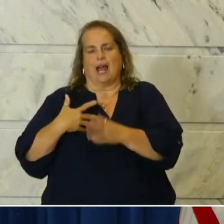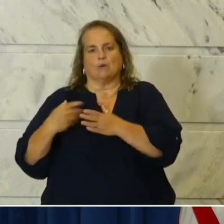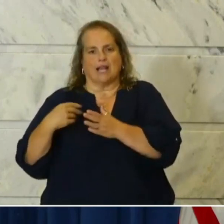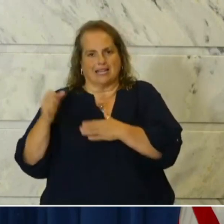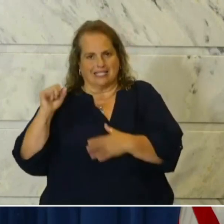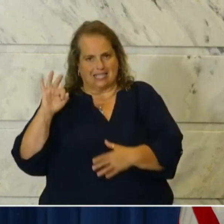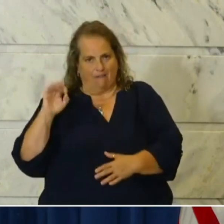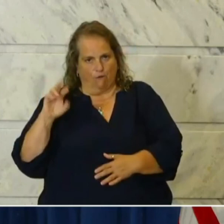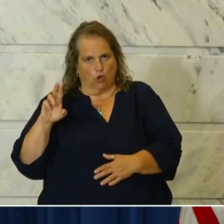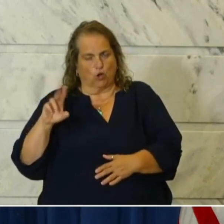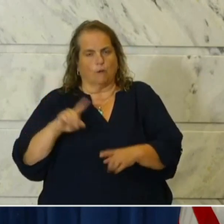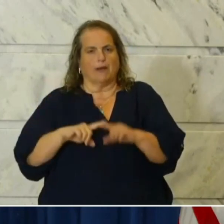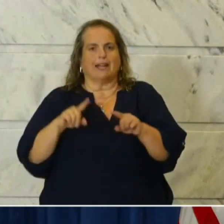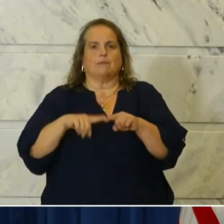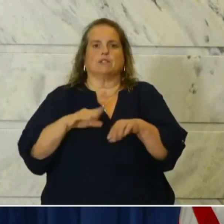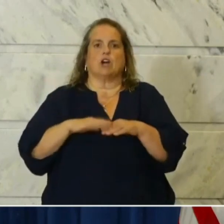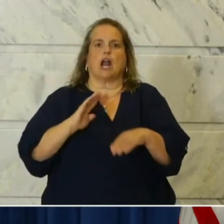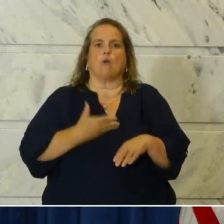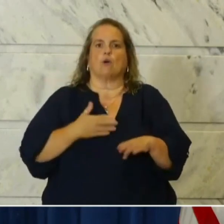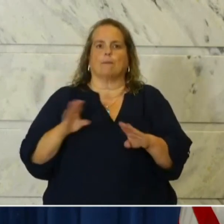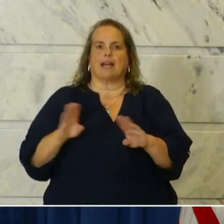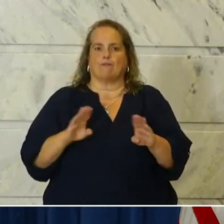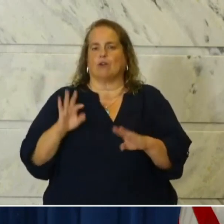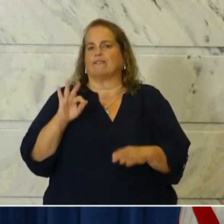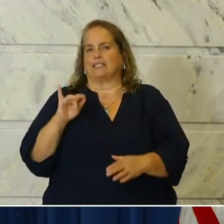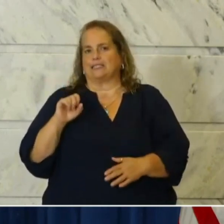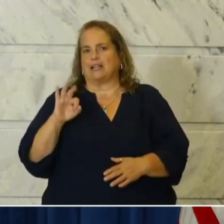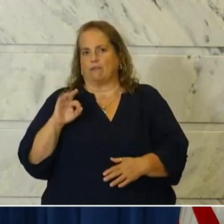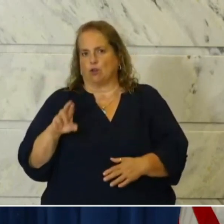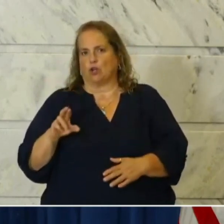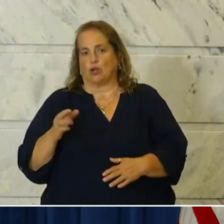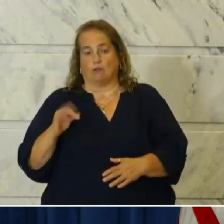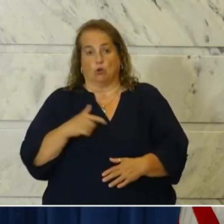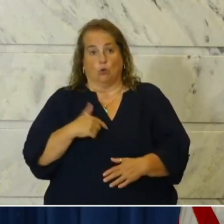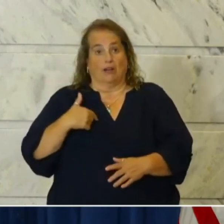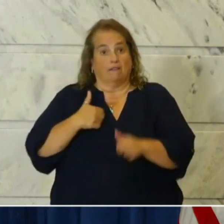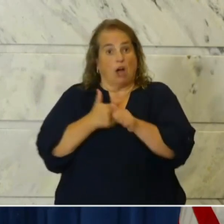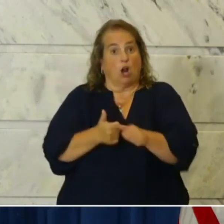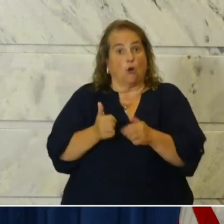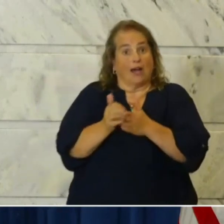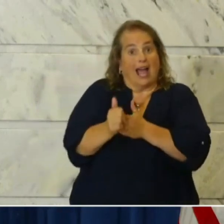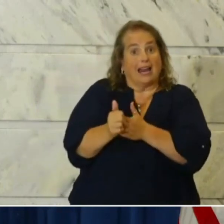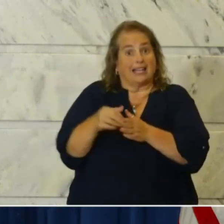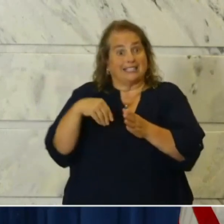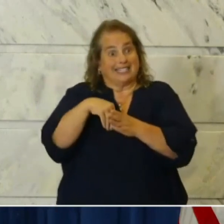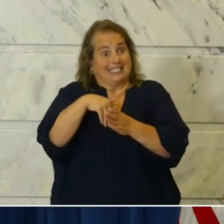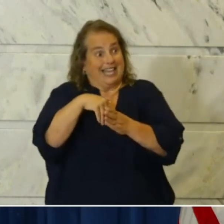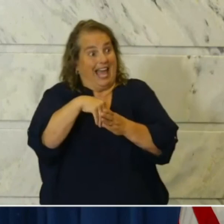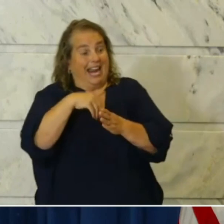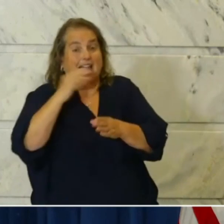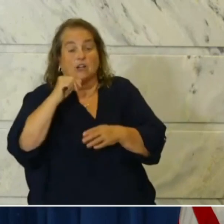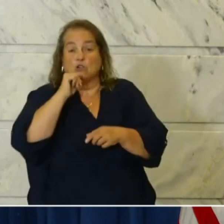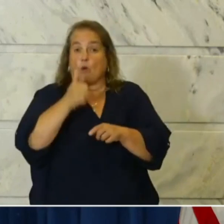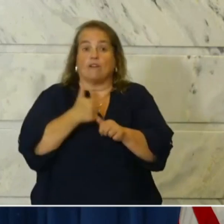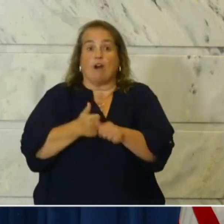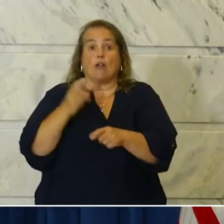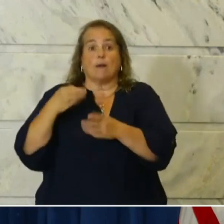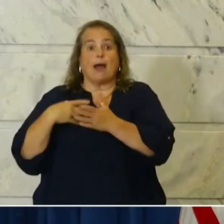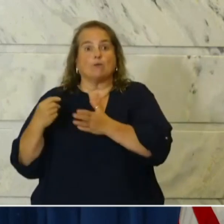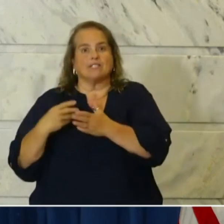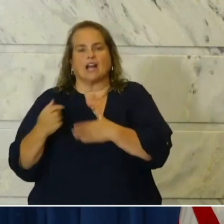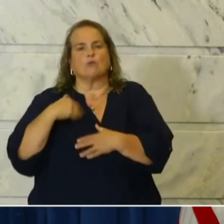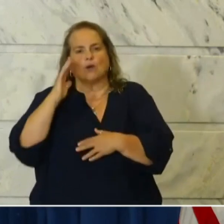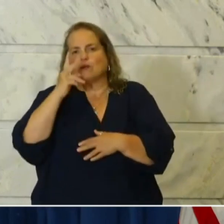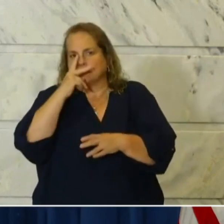safer. But that all depends on our behavior, if it's safer. If we follow guidelines really well inside and then don't follow them outside, then we'll